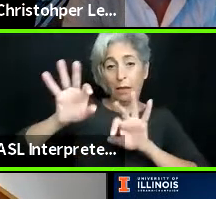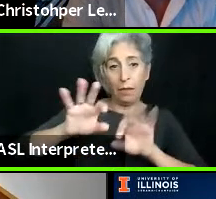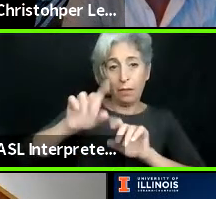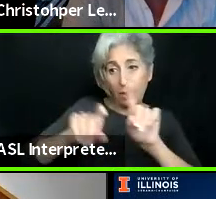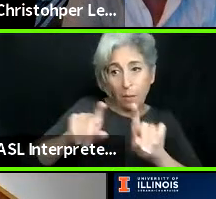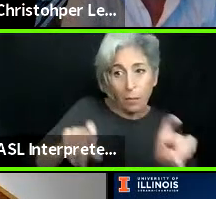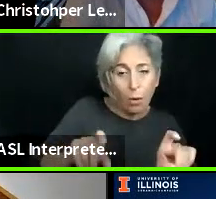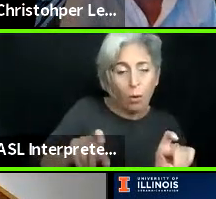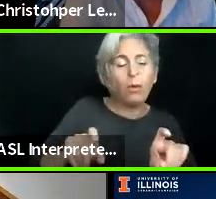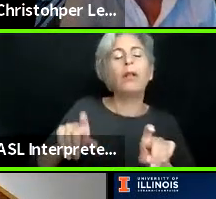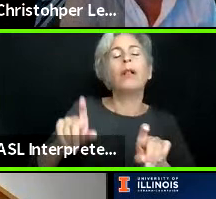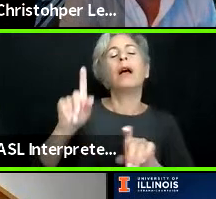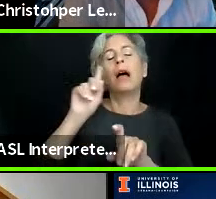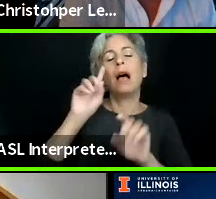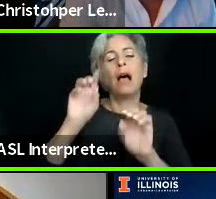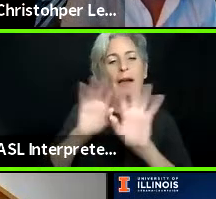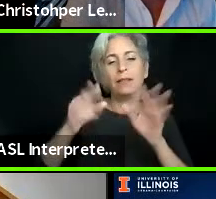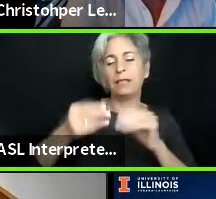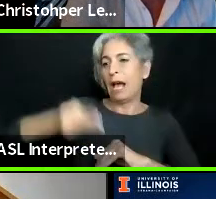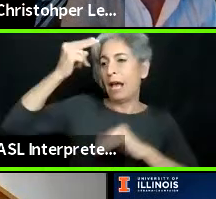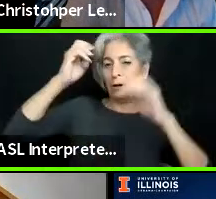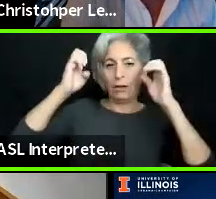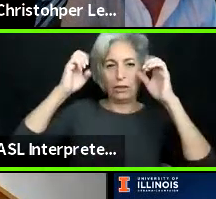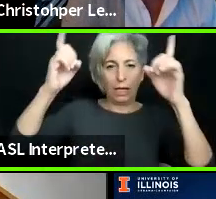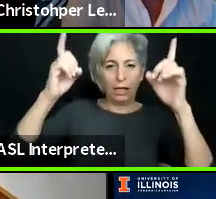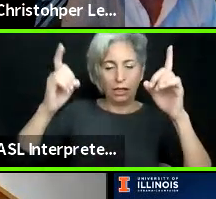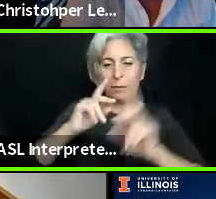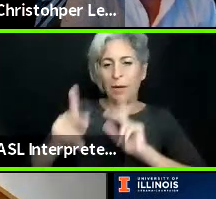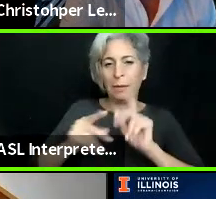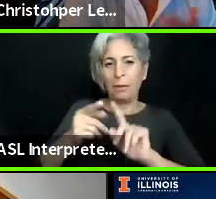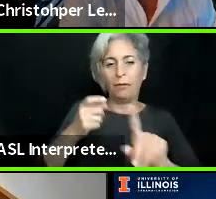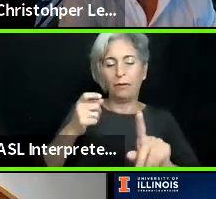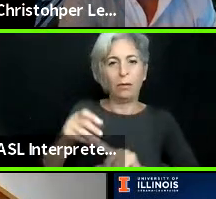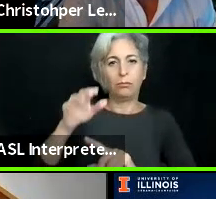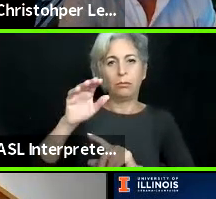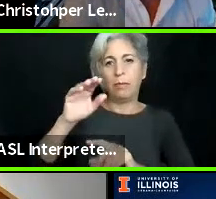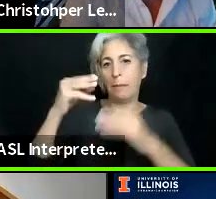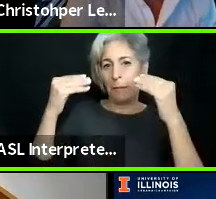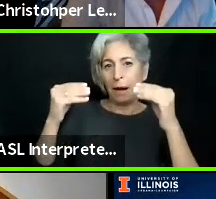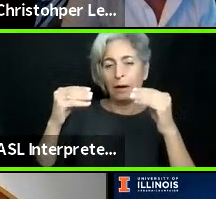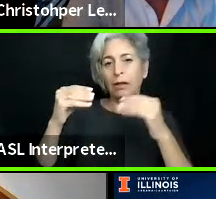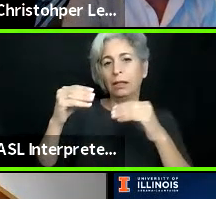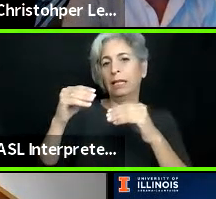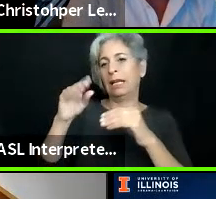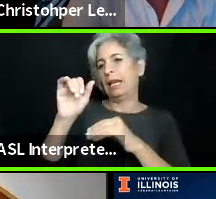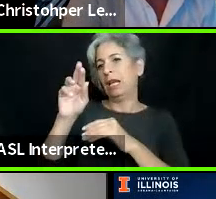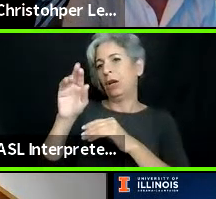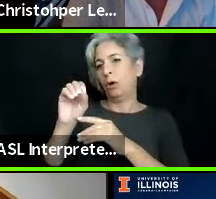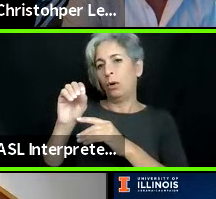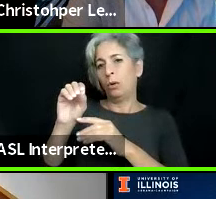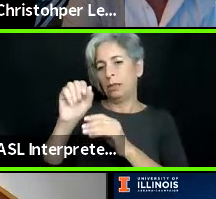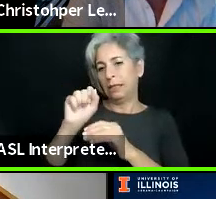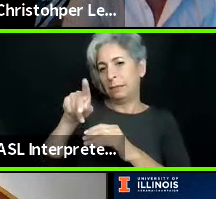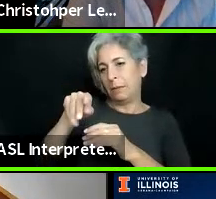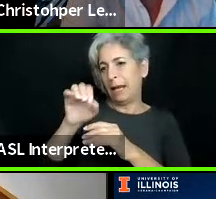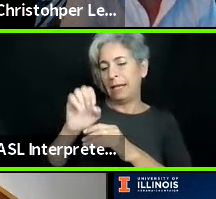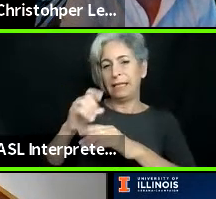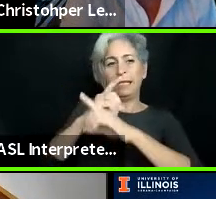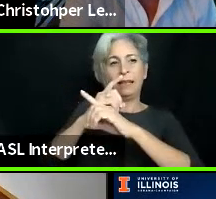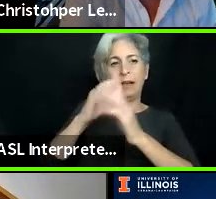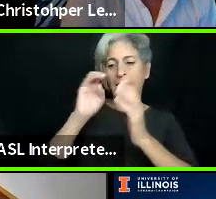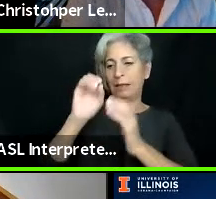And obviously, it's higher education. We've got folks from marketing, aerospace, defense,